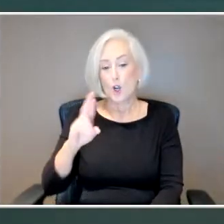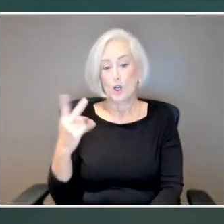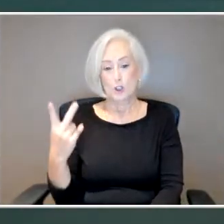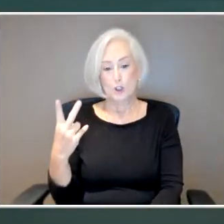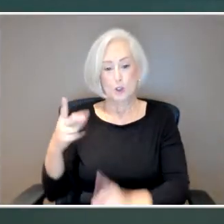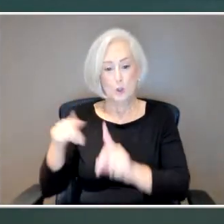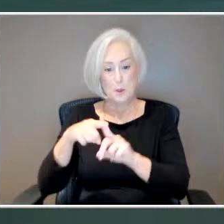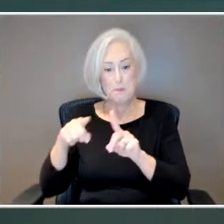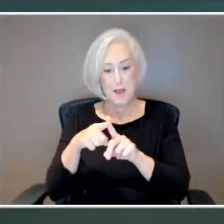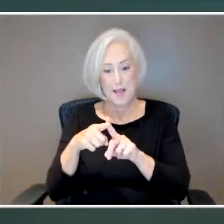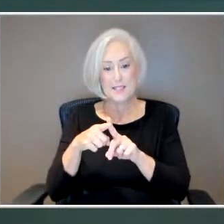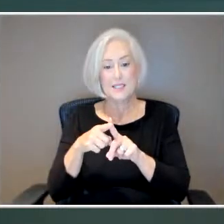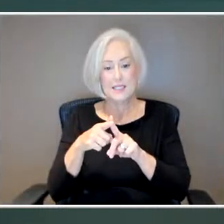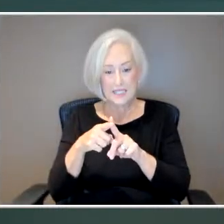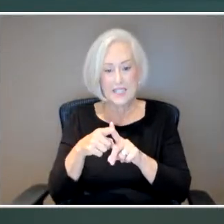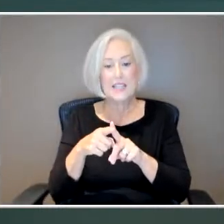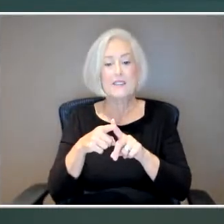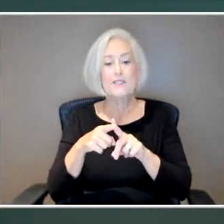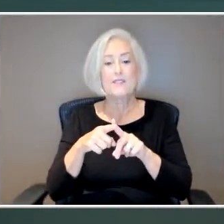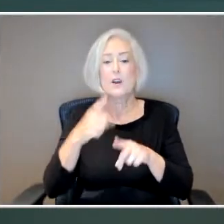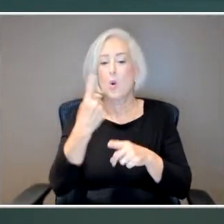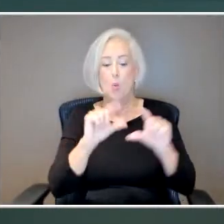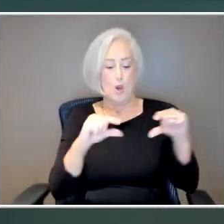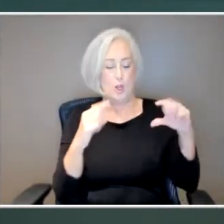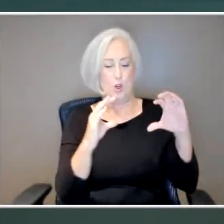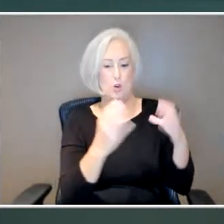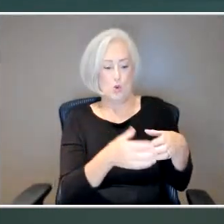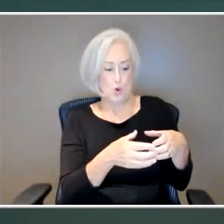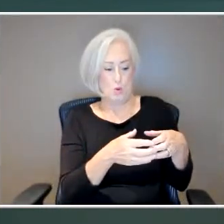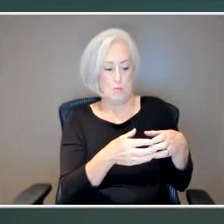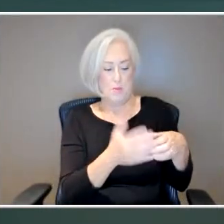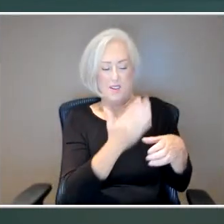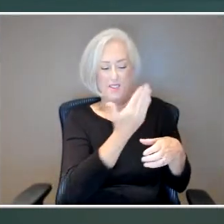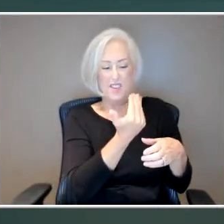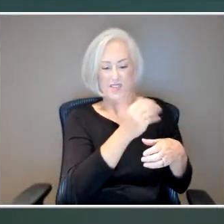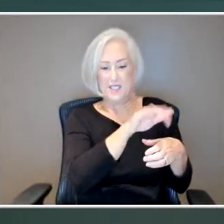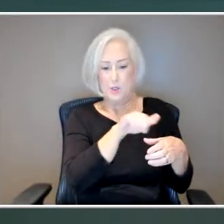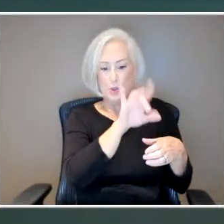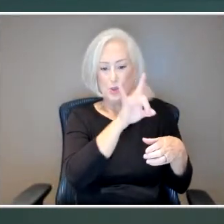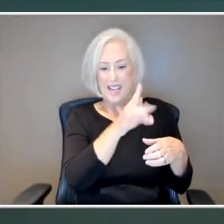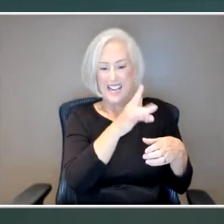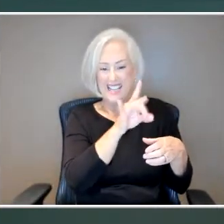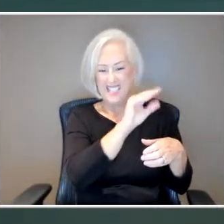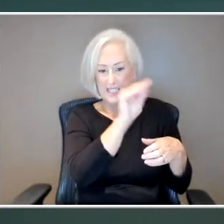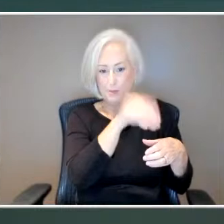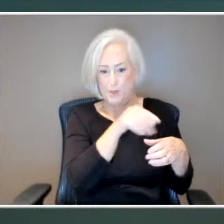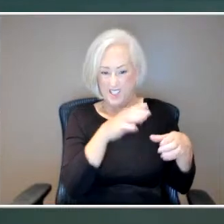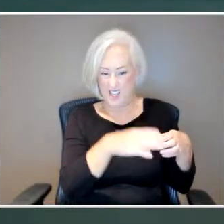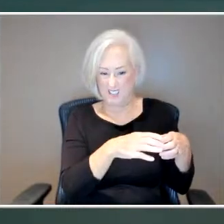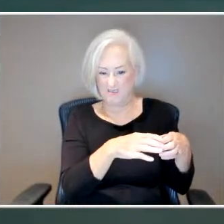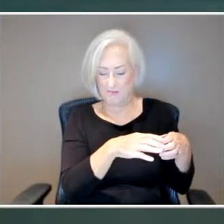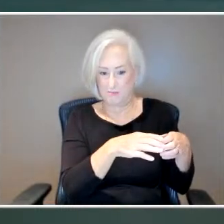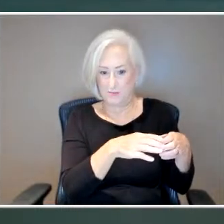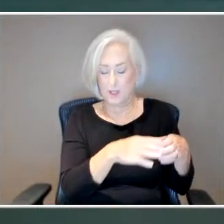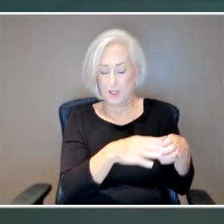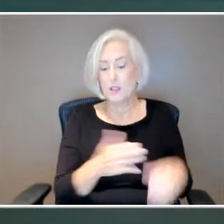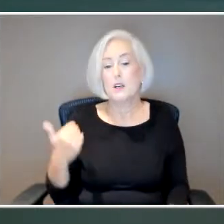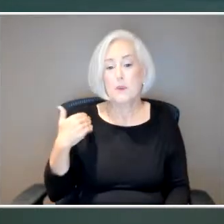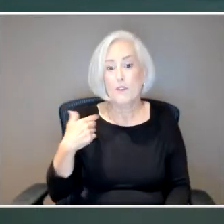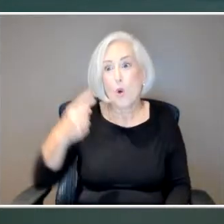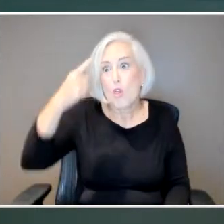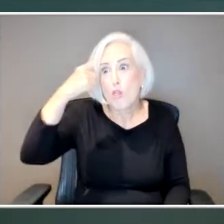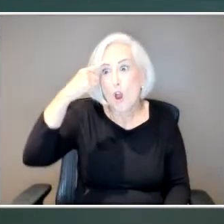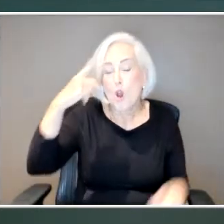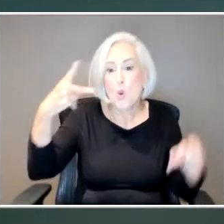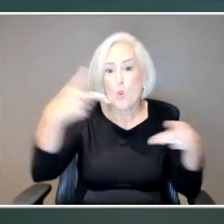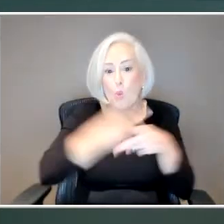subset of breast cancer. It's about 15 to 18% of all breast cancers. And it used to be considered, one of the worst types of